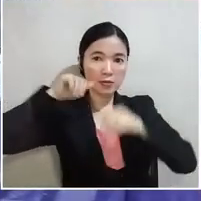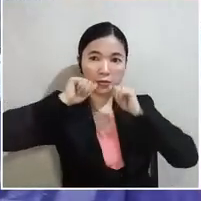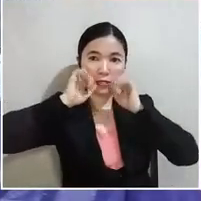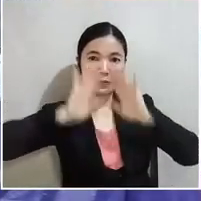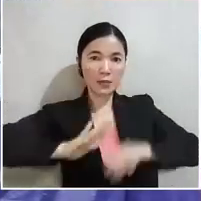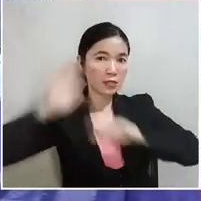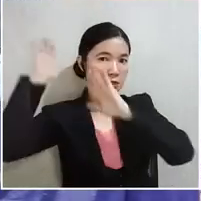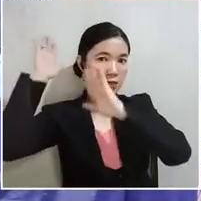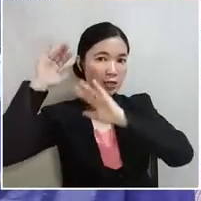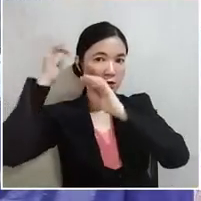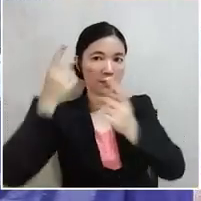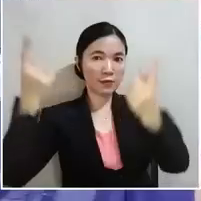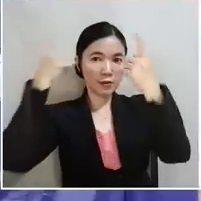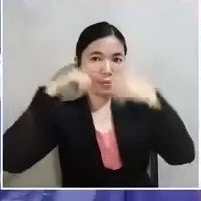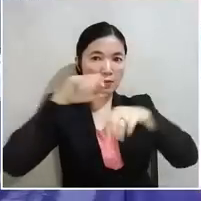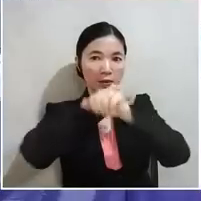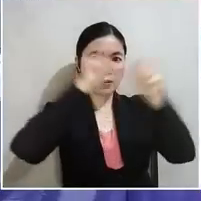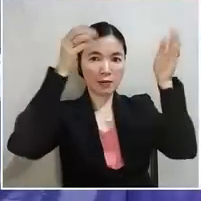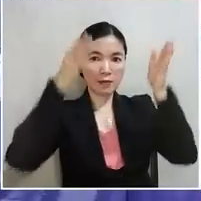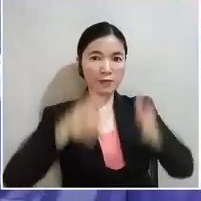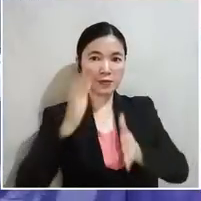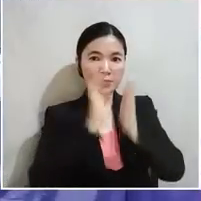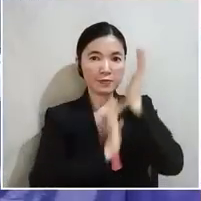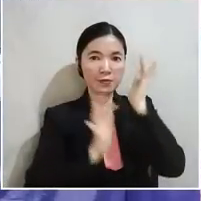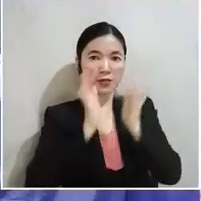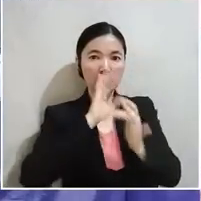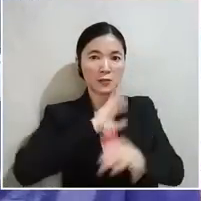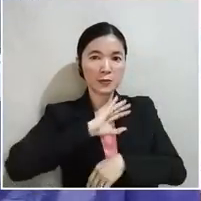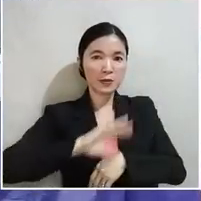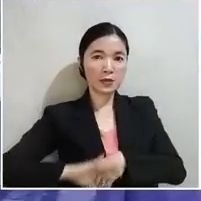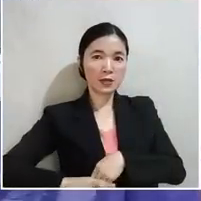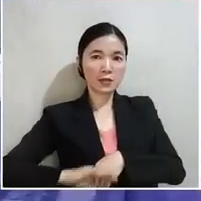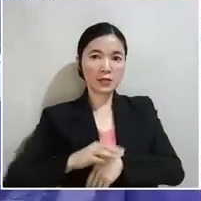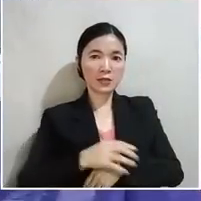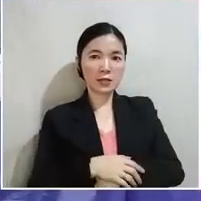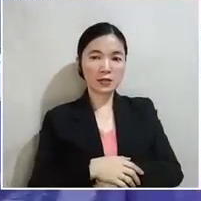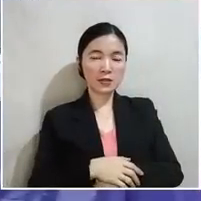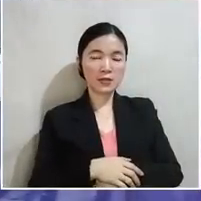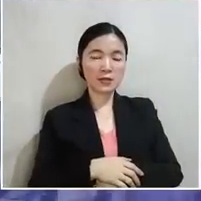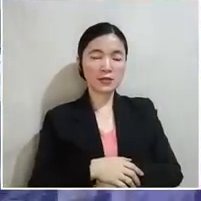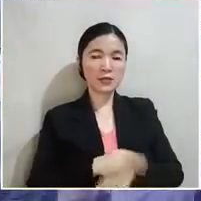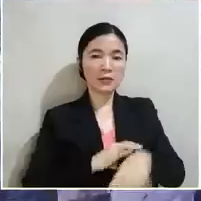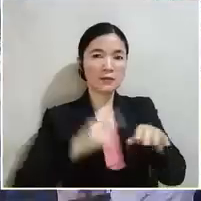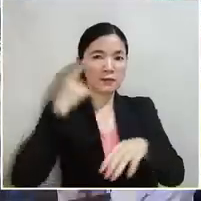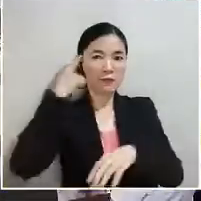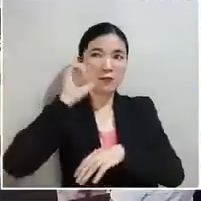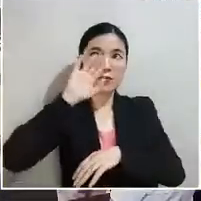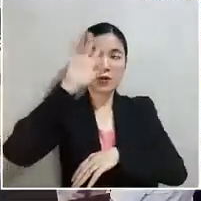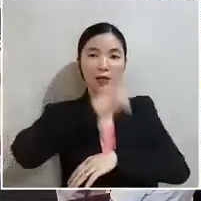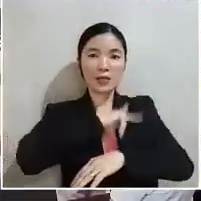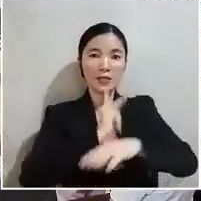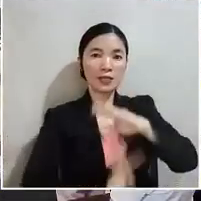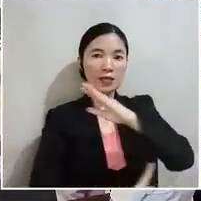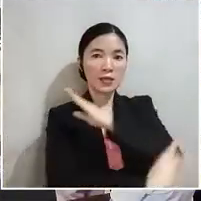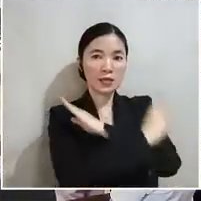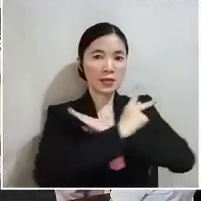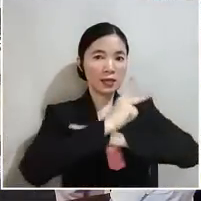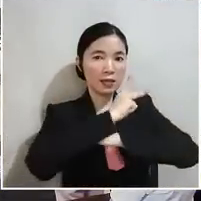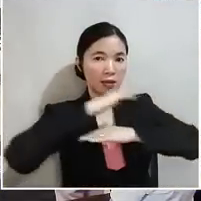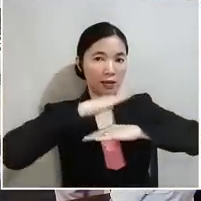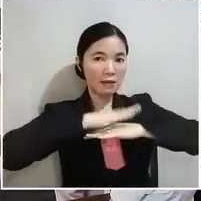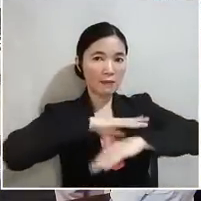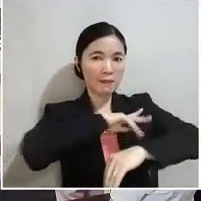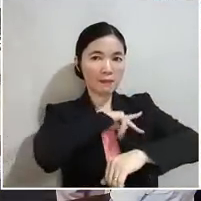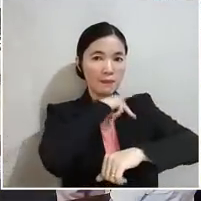the coming of our Savior Jesus Christ. For that is the kingdom,